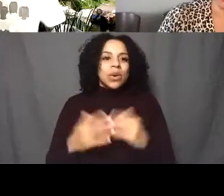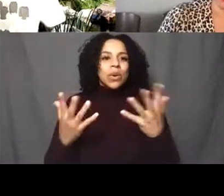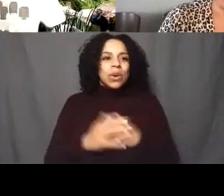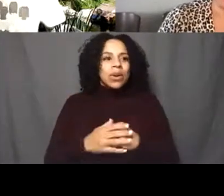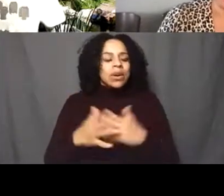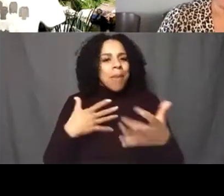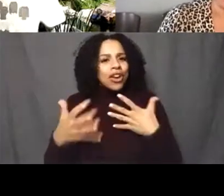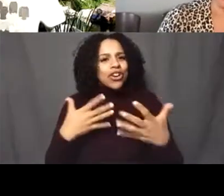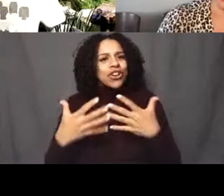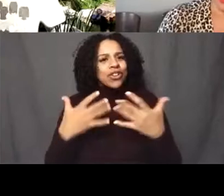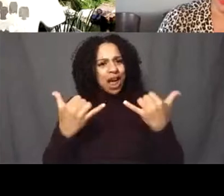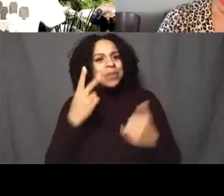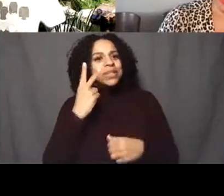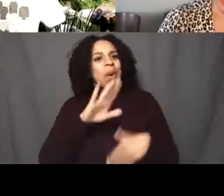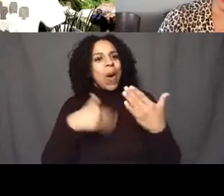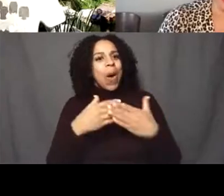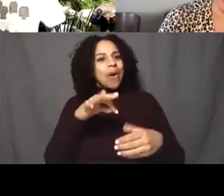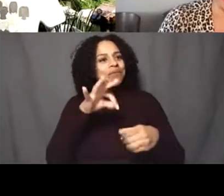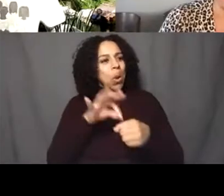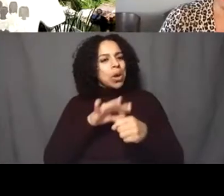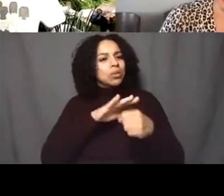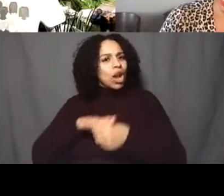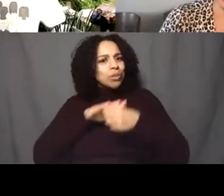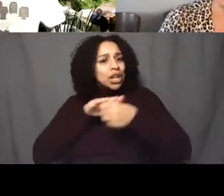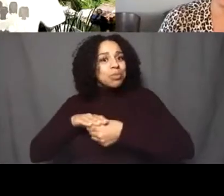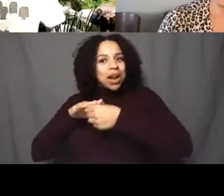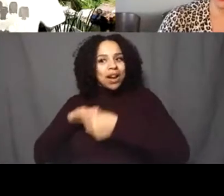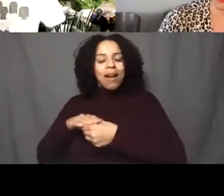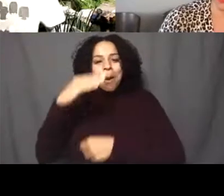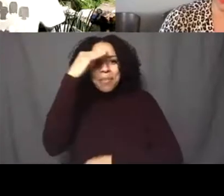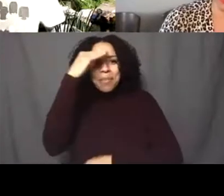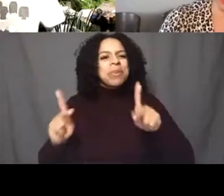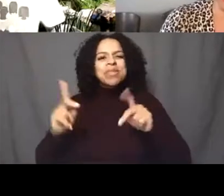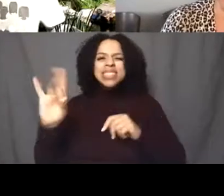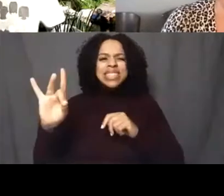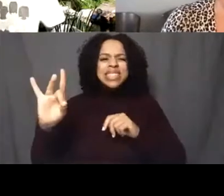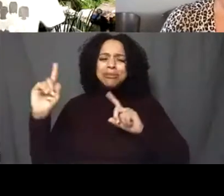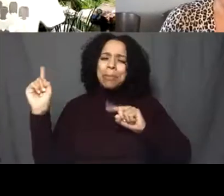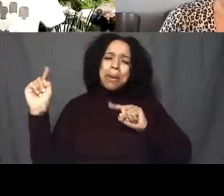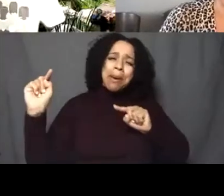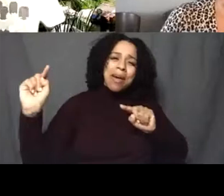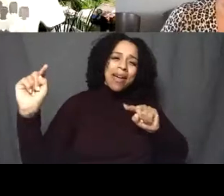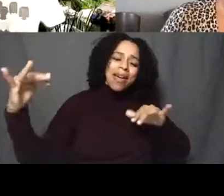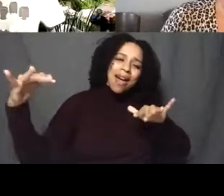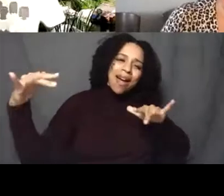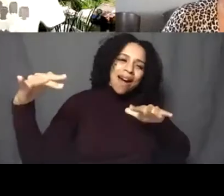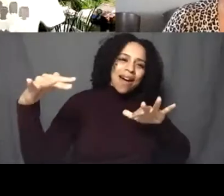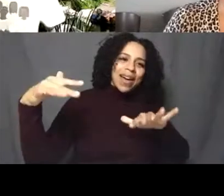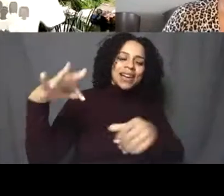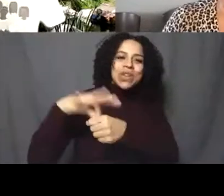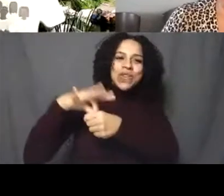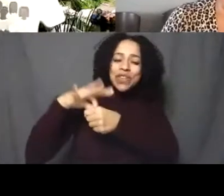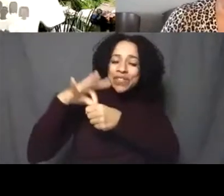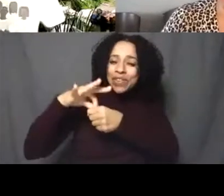voter suppression, Black people still turned out in such high numbers, so much grassroots organizing in order to save an